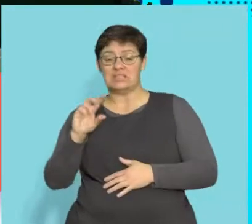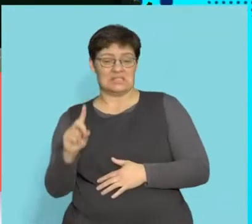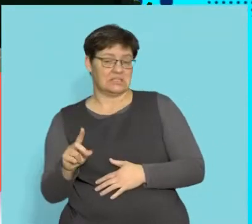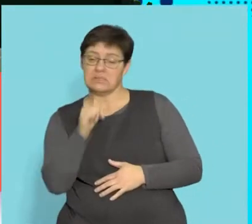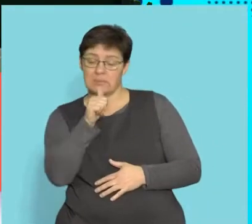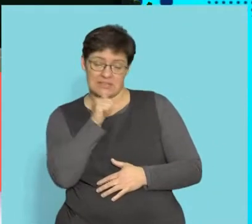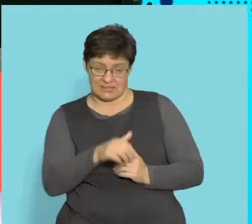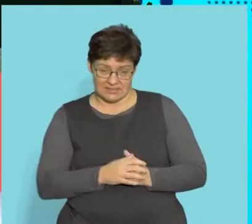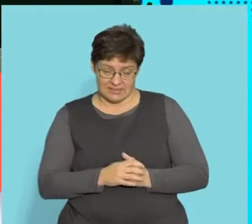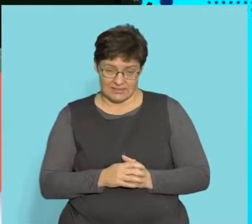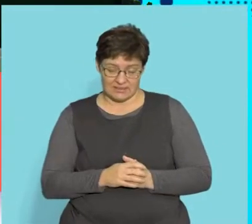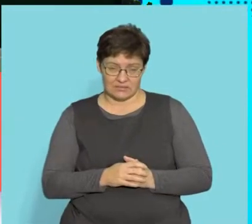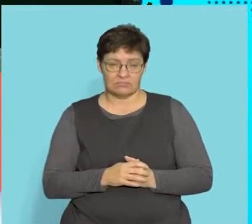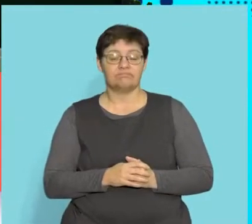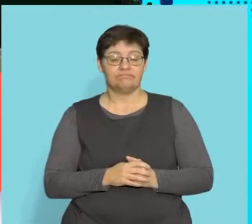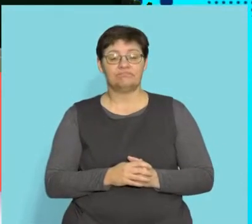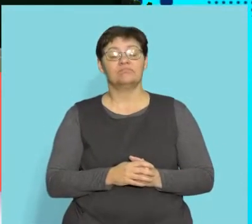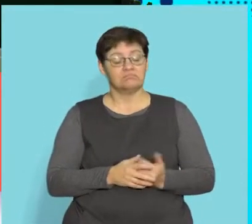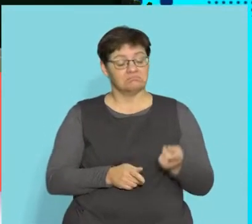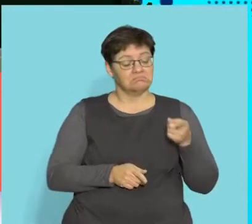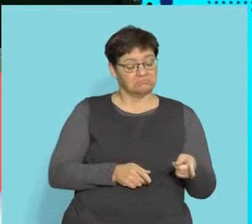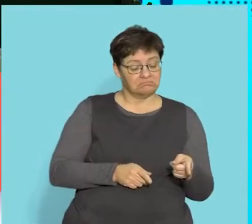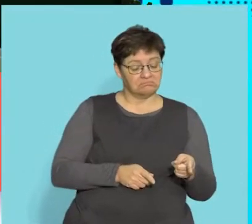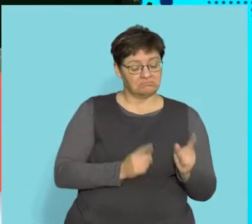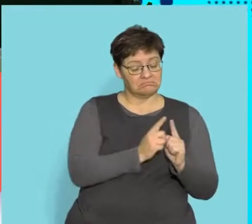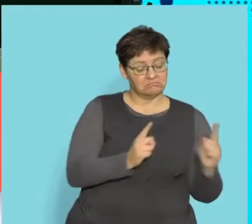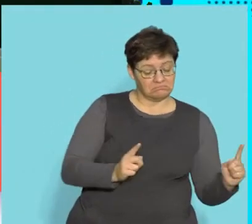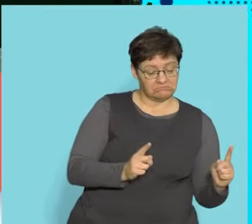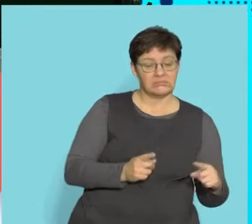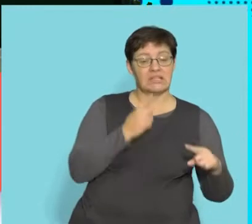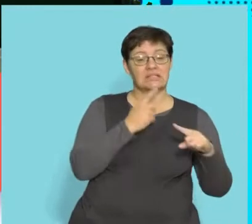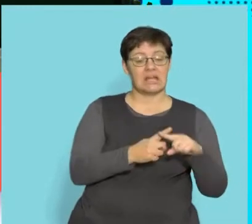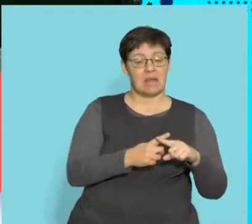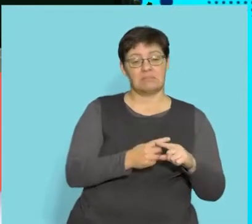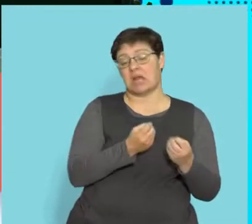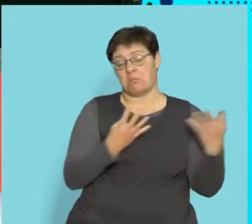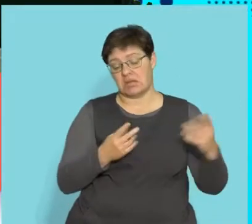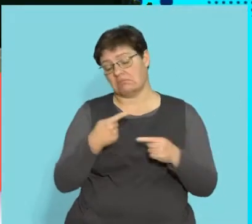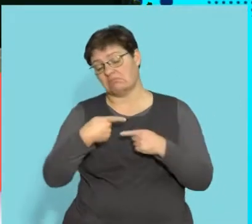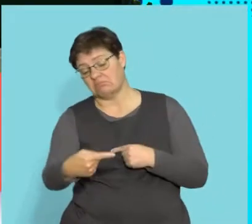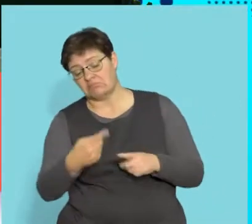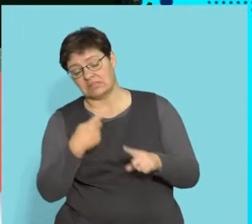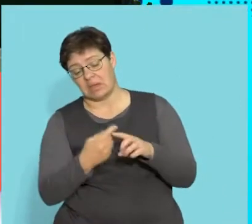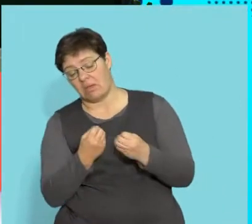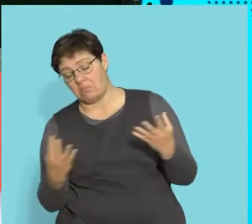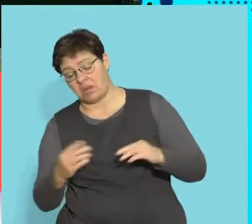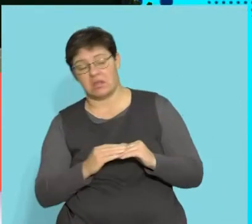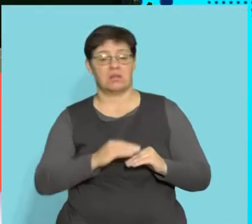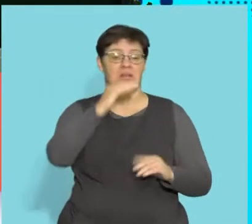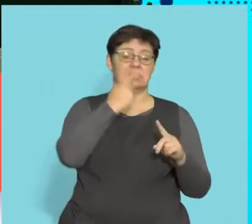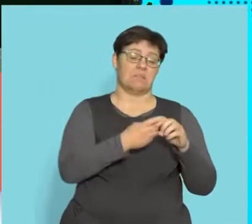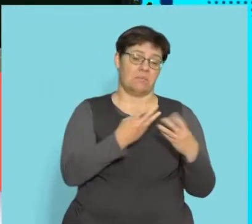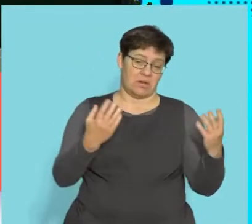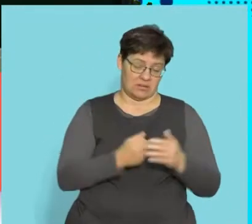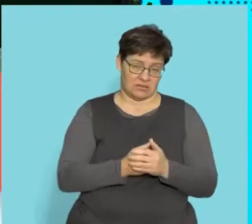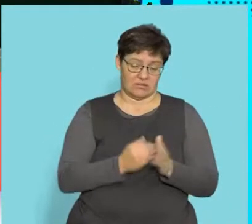a 3-dimensional shape, I can multiply certain lengths by scale factors. So for instance, if I have